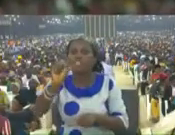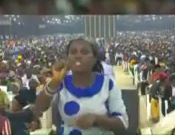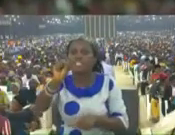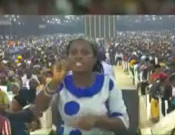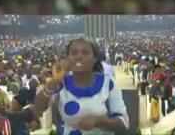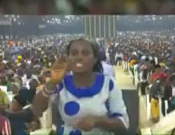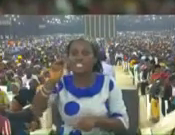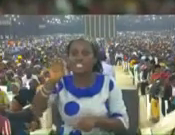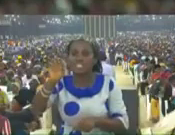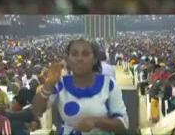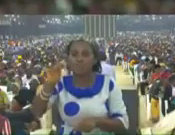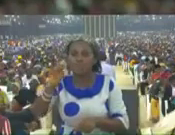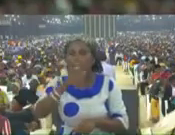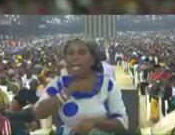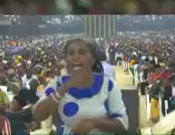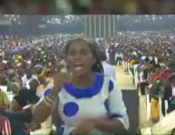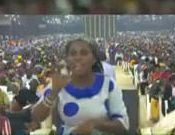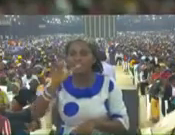and Levi.